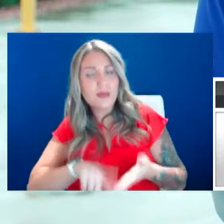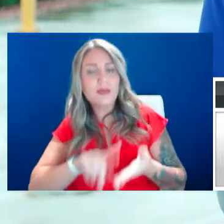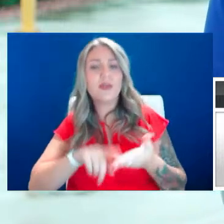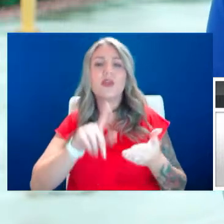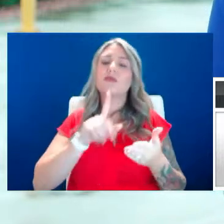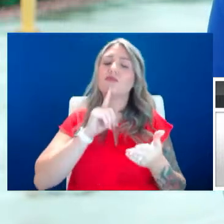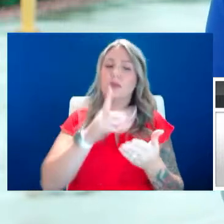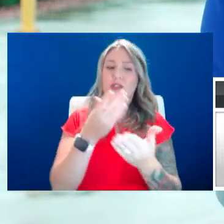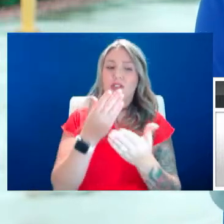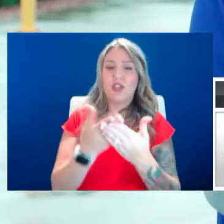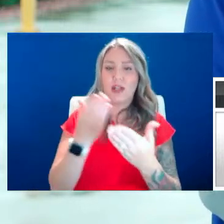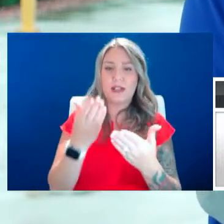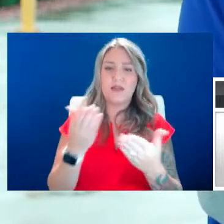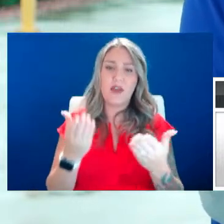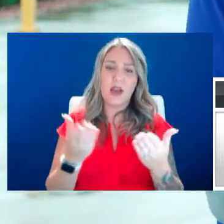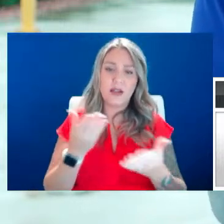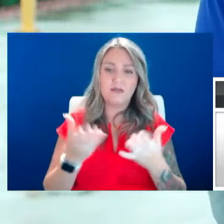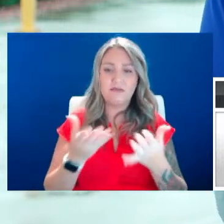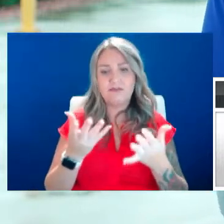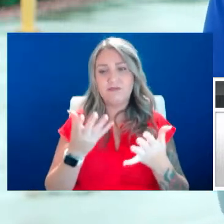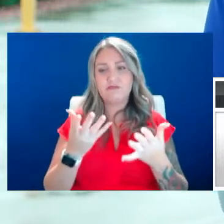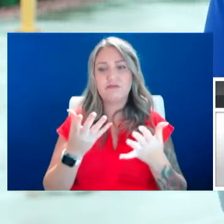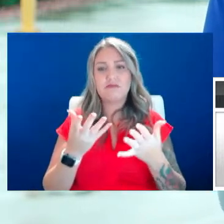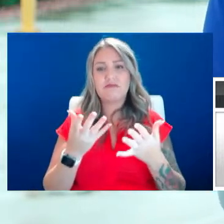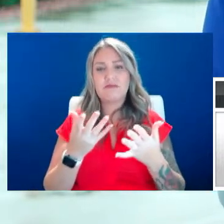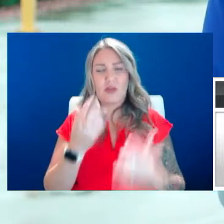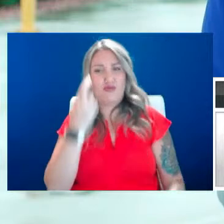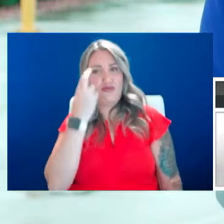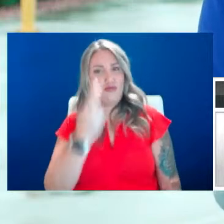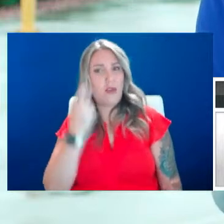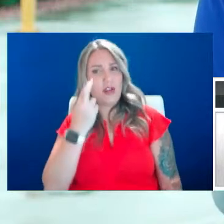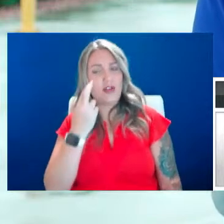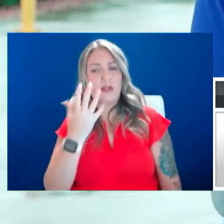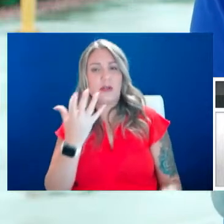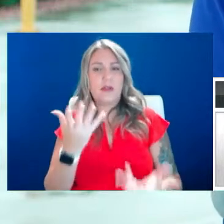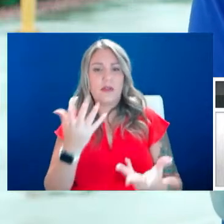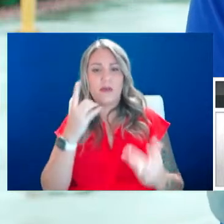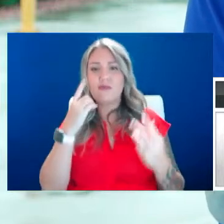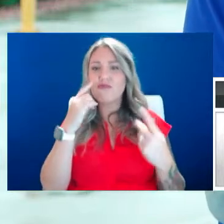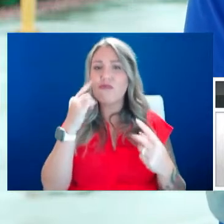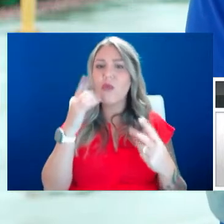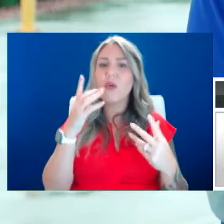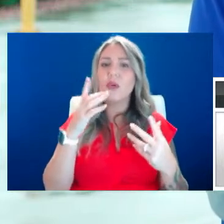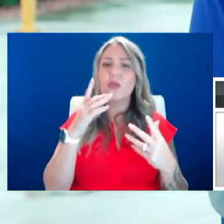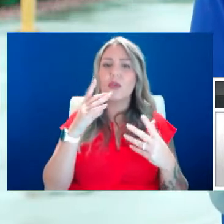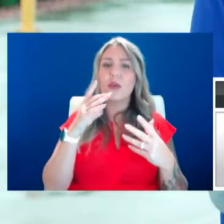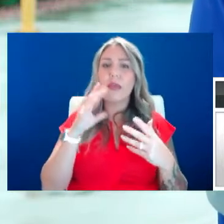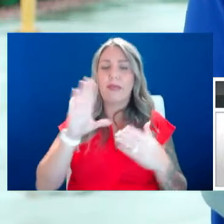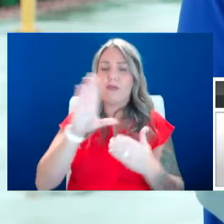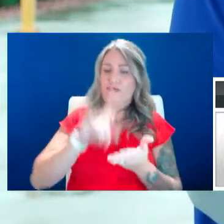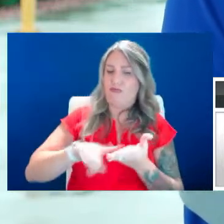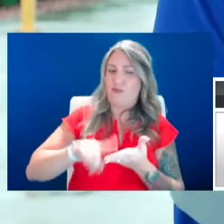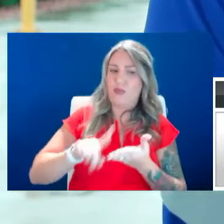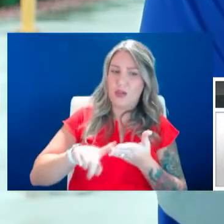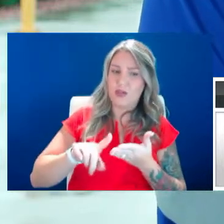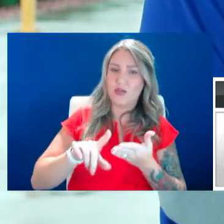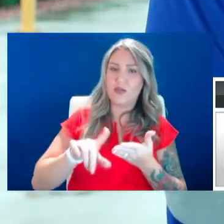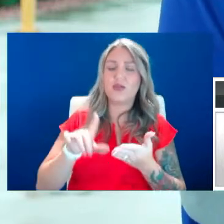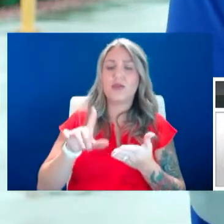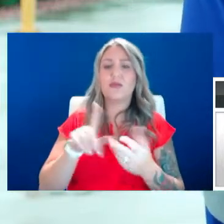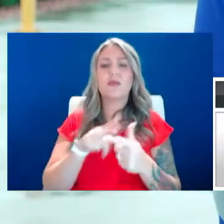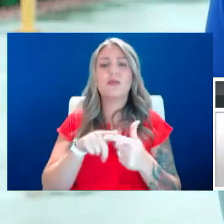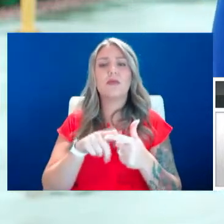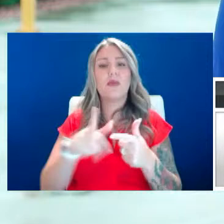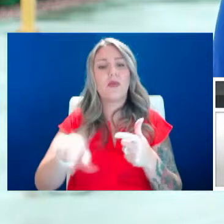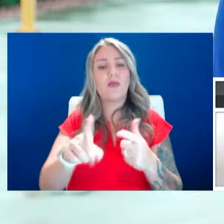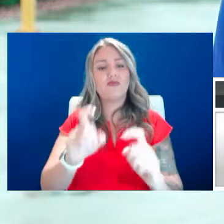justify the rationale for doing the research, and those grants